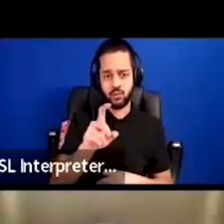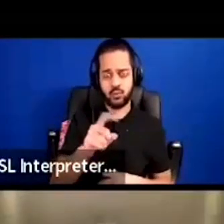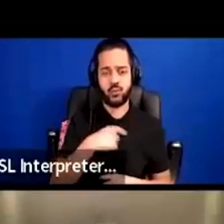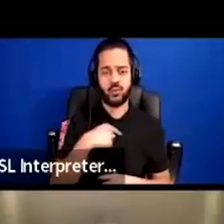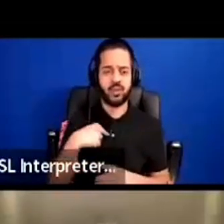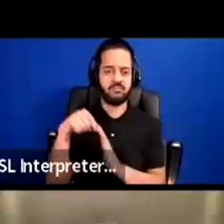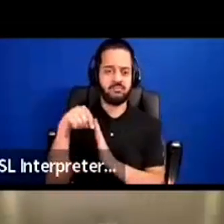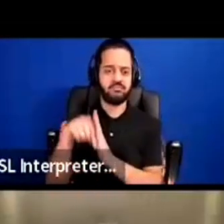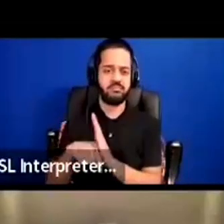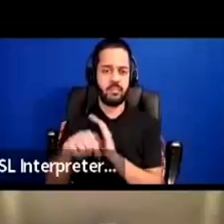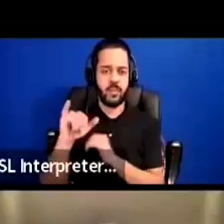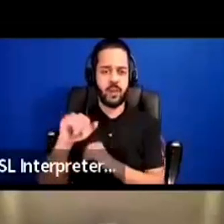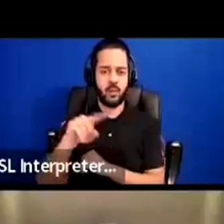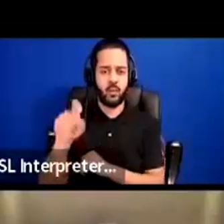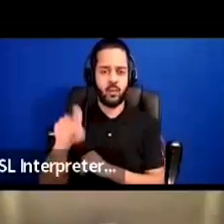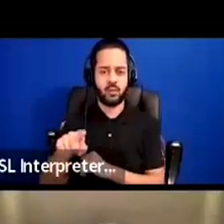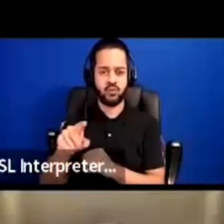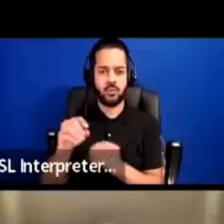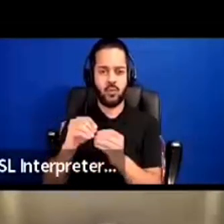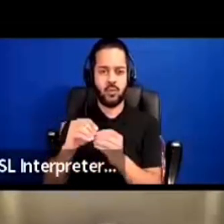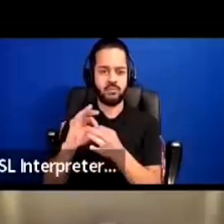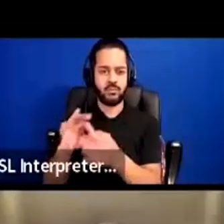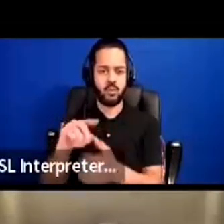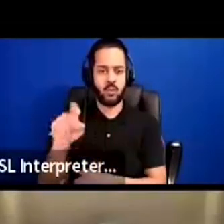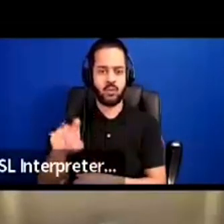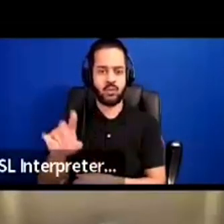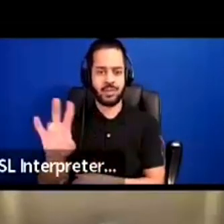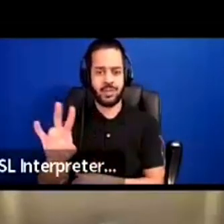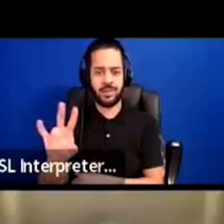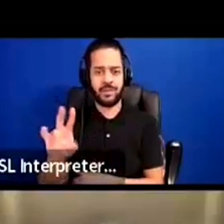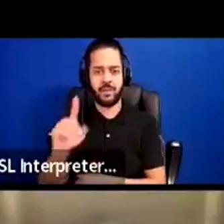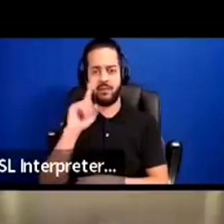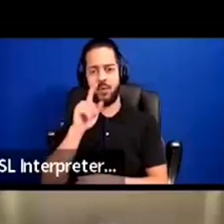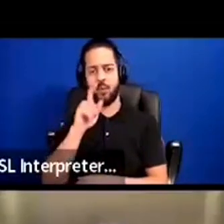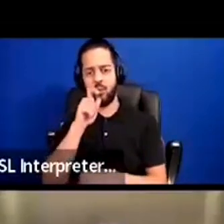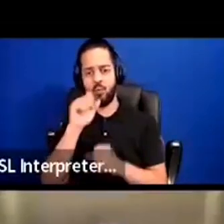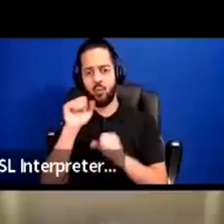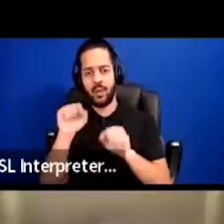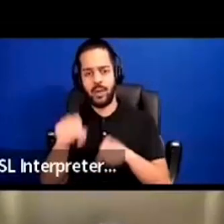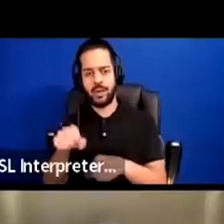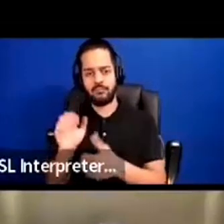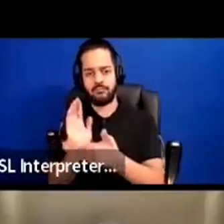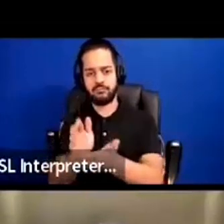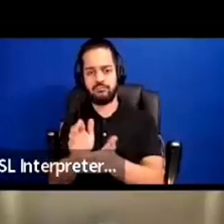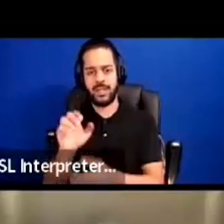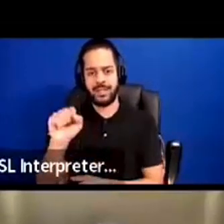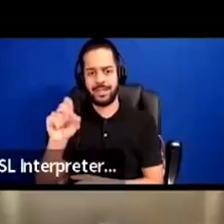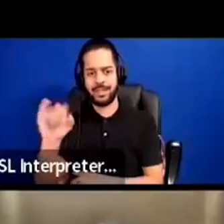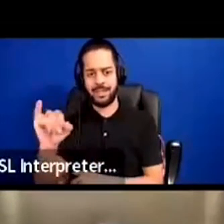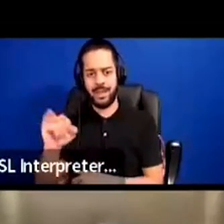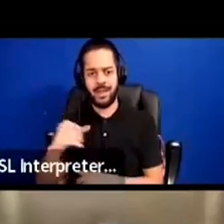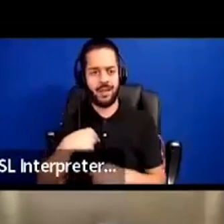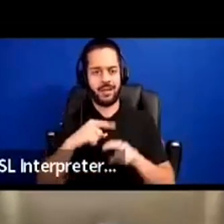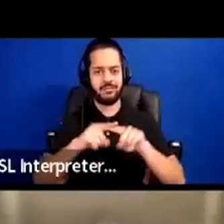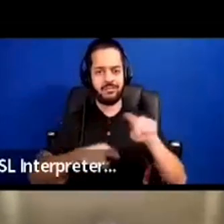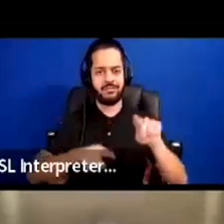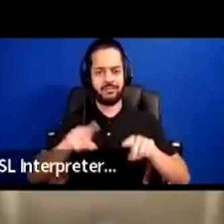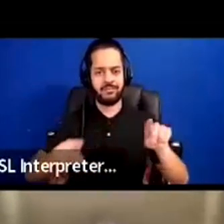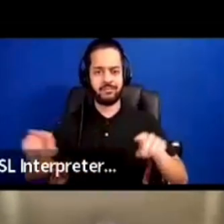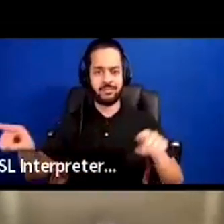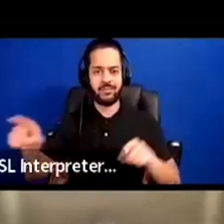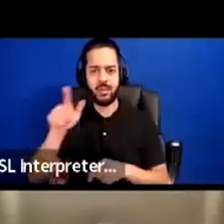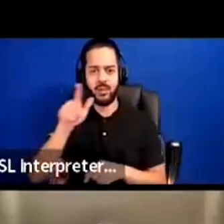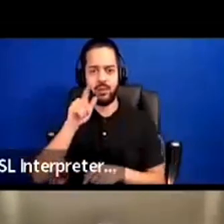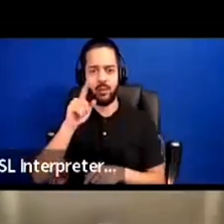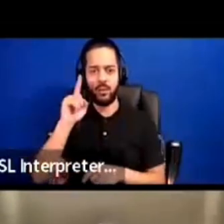question 7 into who can deliver SDI, and that there's a lot of variability in who is providing those